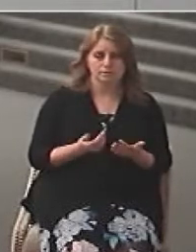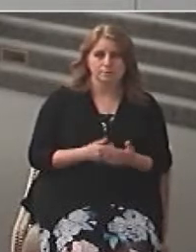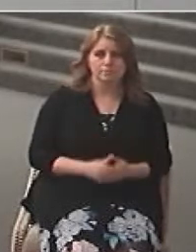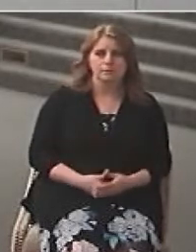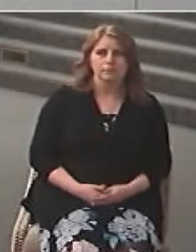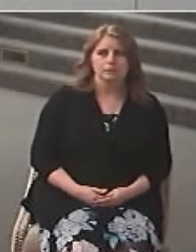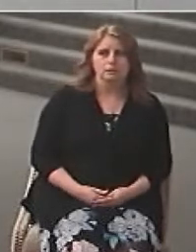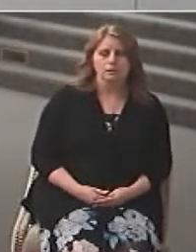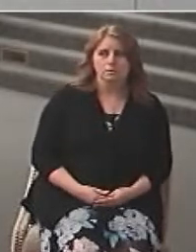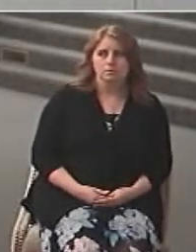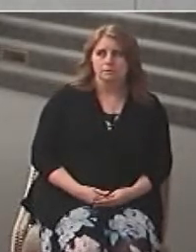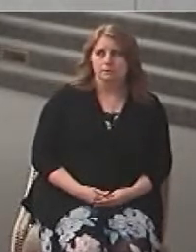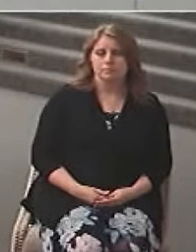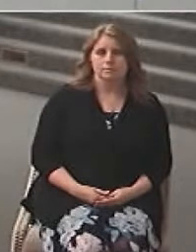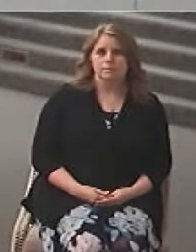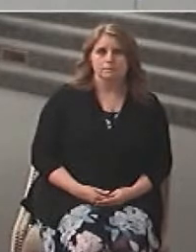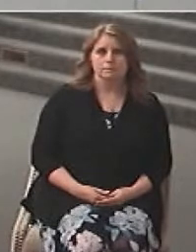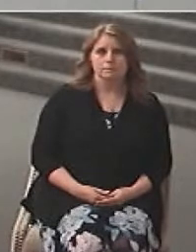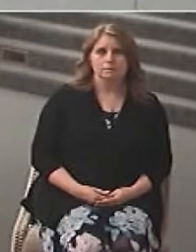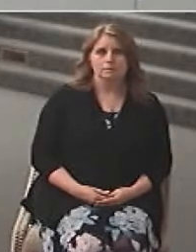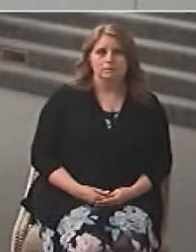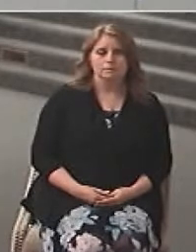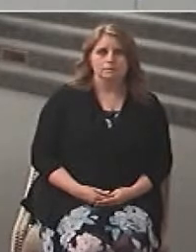for just a minute.